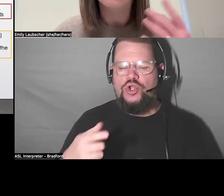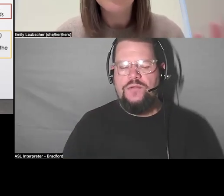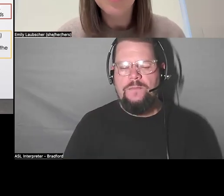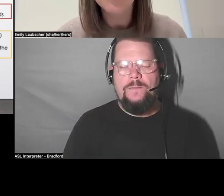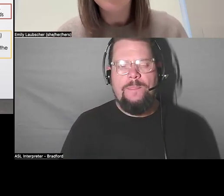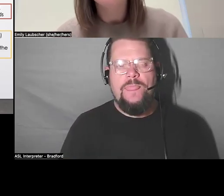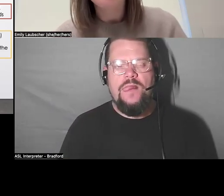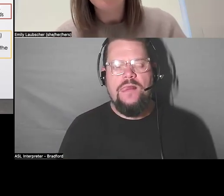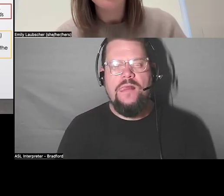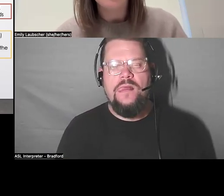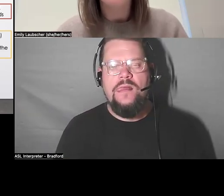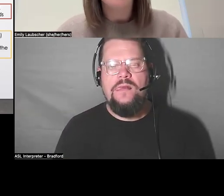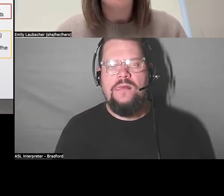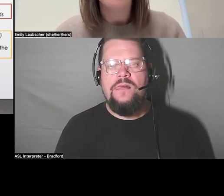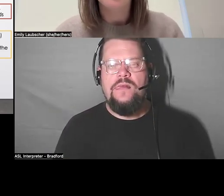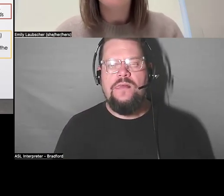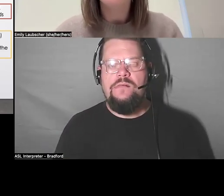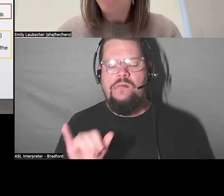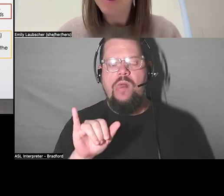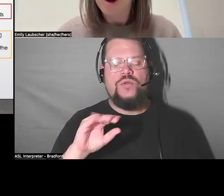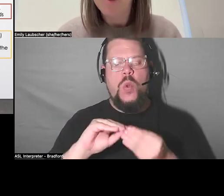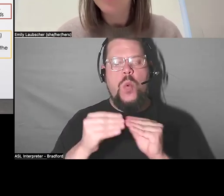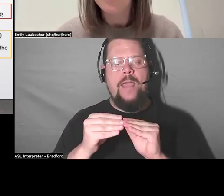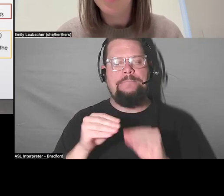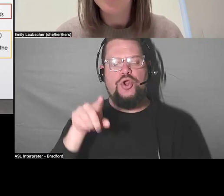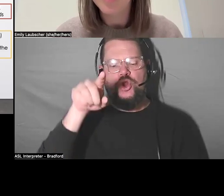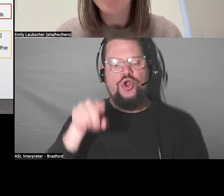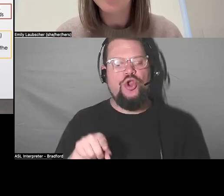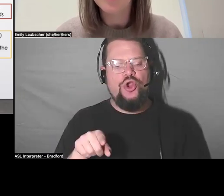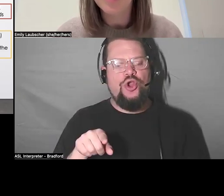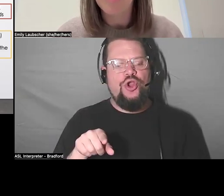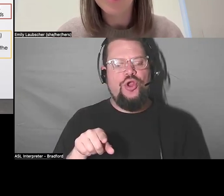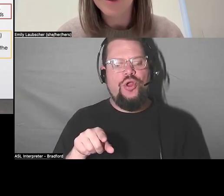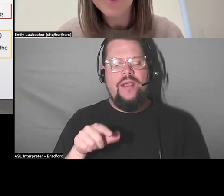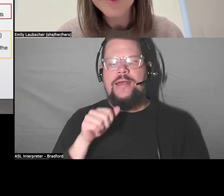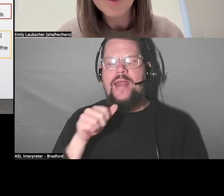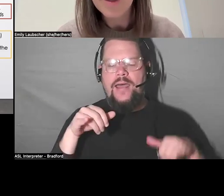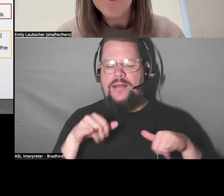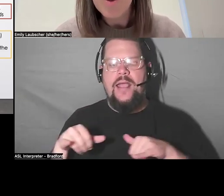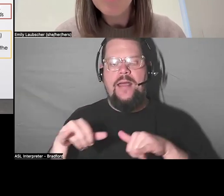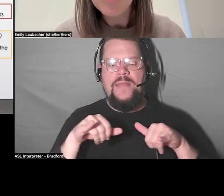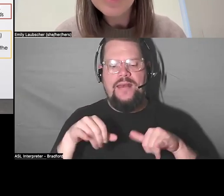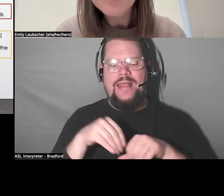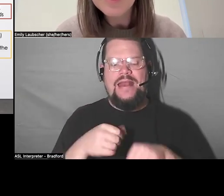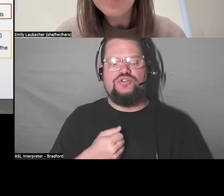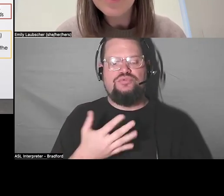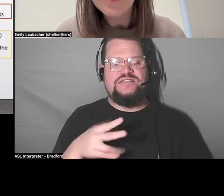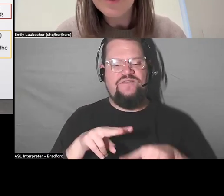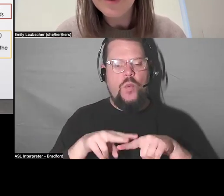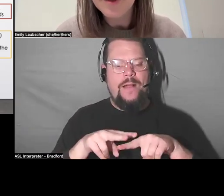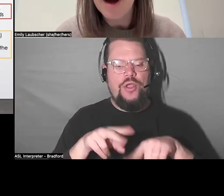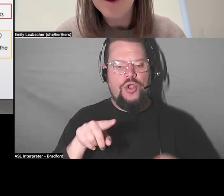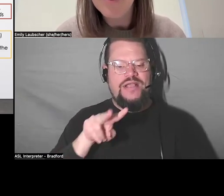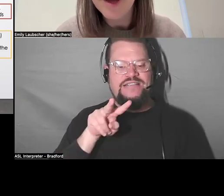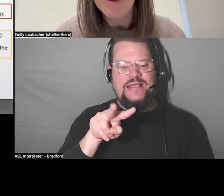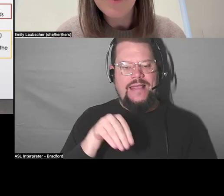And then also remember that these words are not common in early expressive vocabularies. But we can see here in